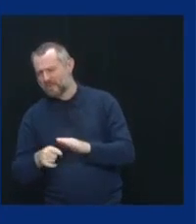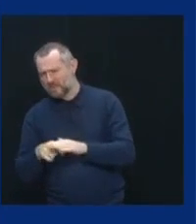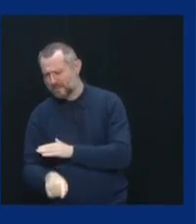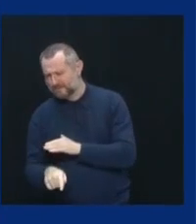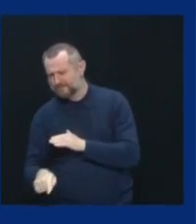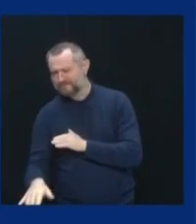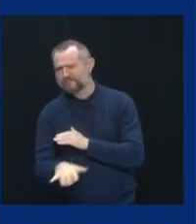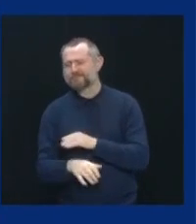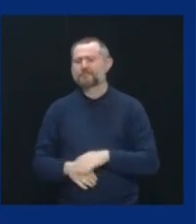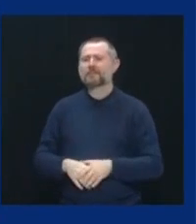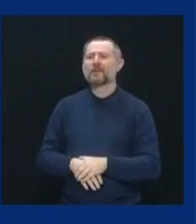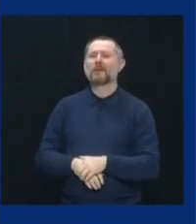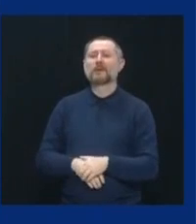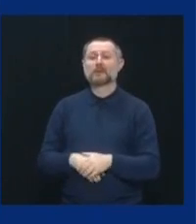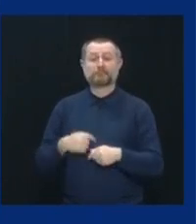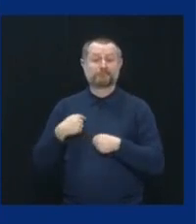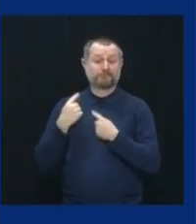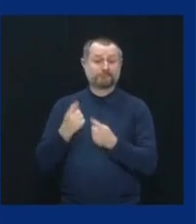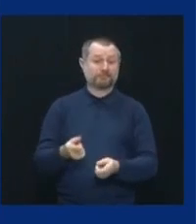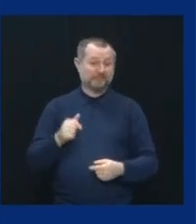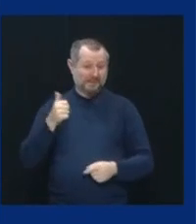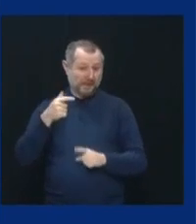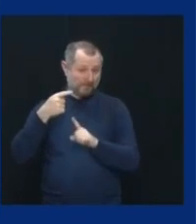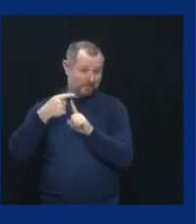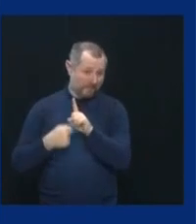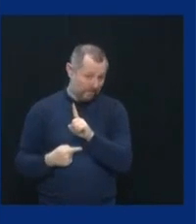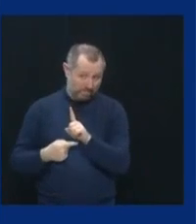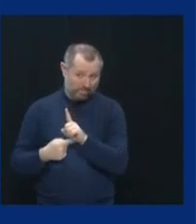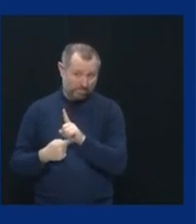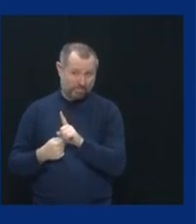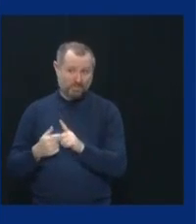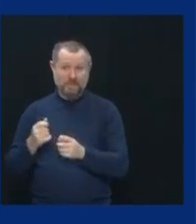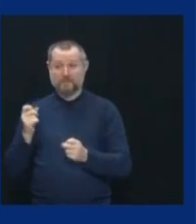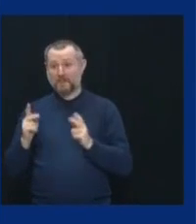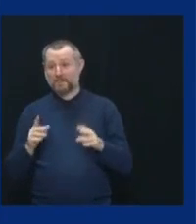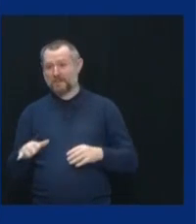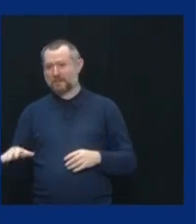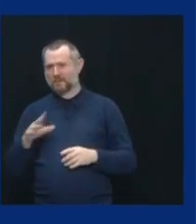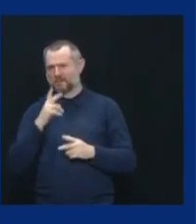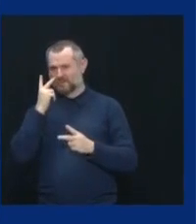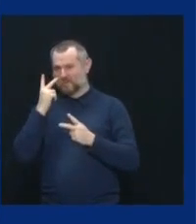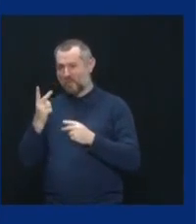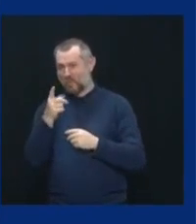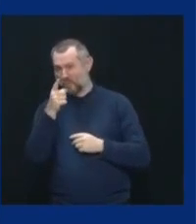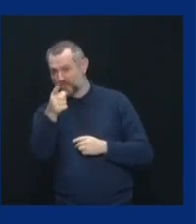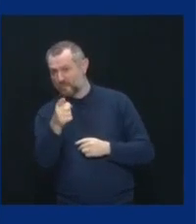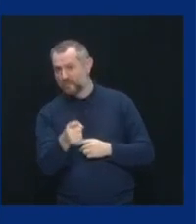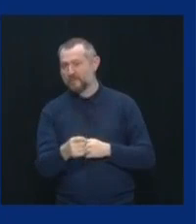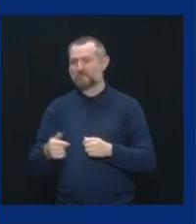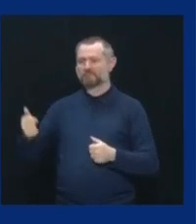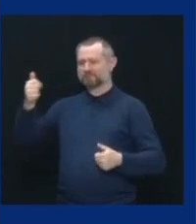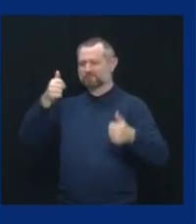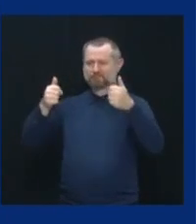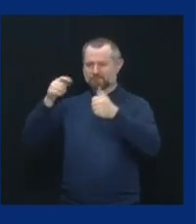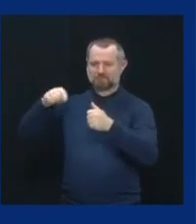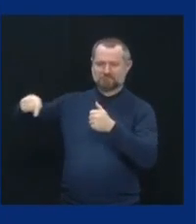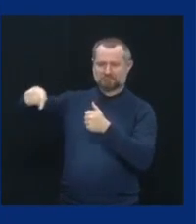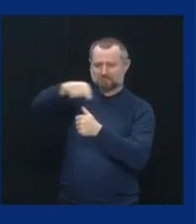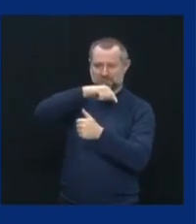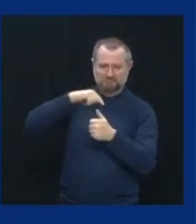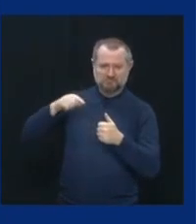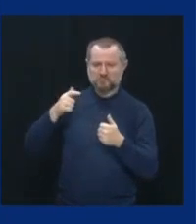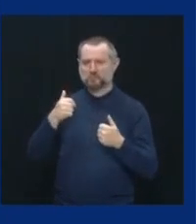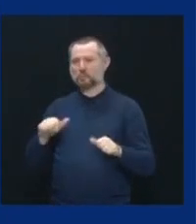know, over the past 10 months, a lot of the public's watched you and MTA officials do some logical gymnastics